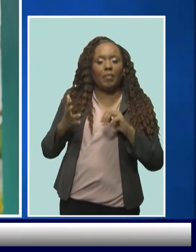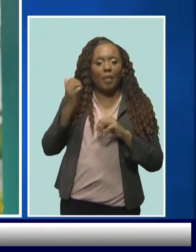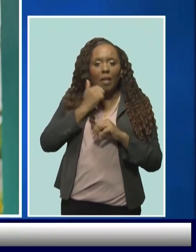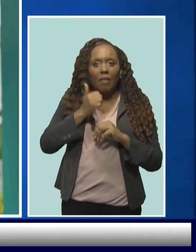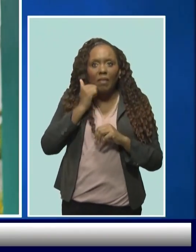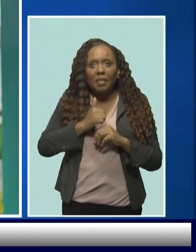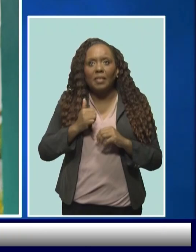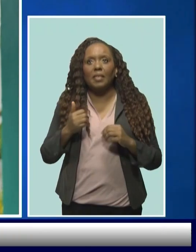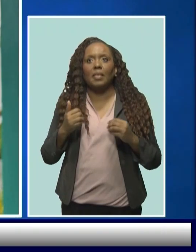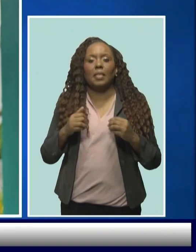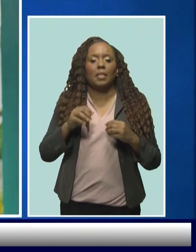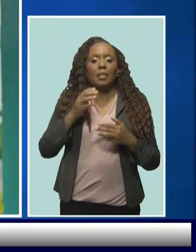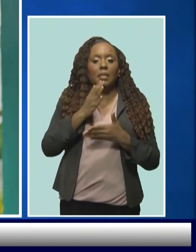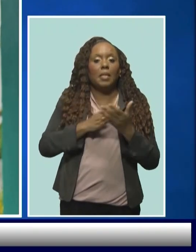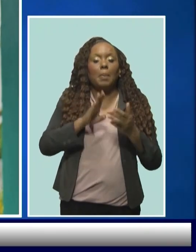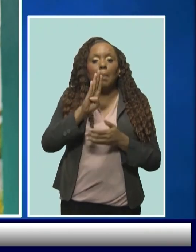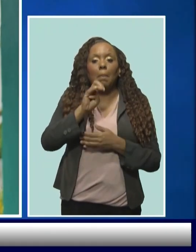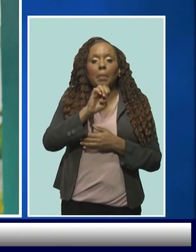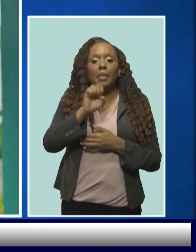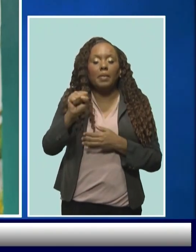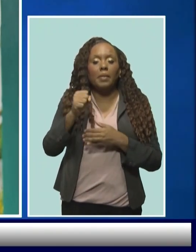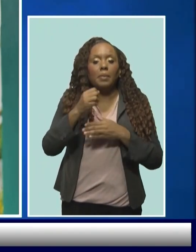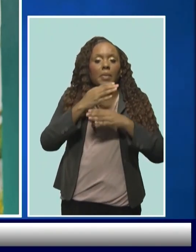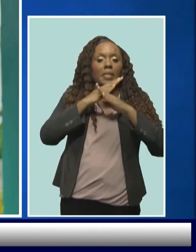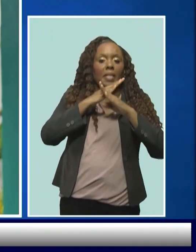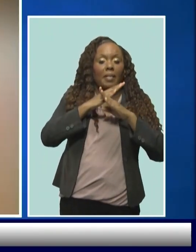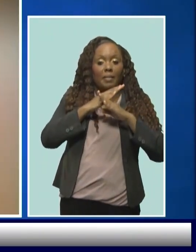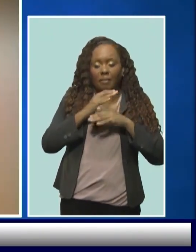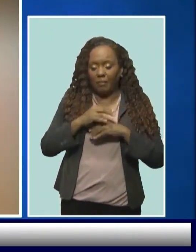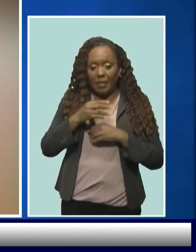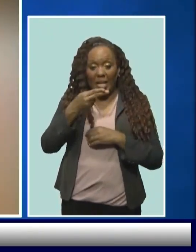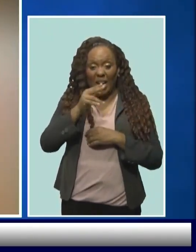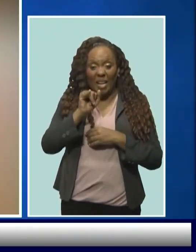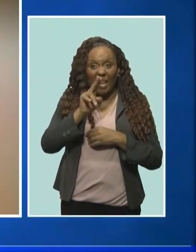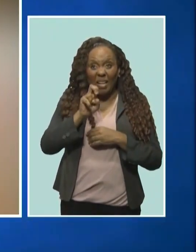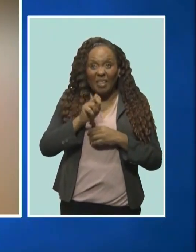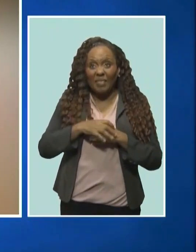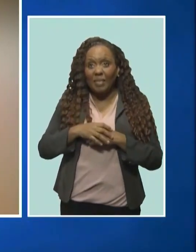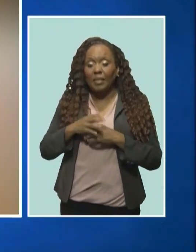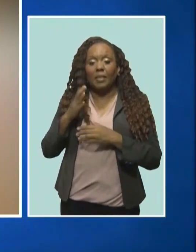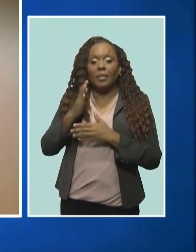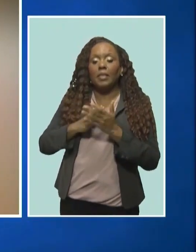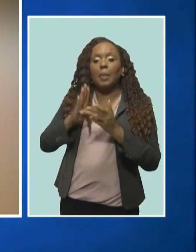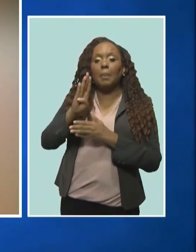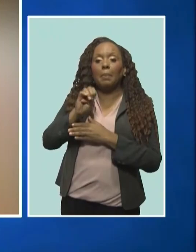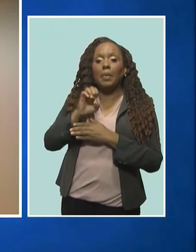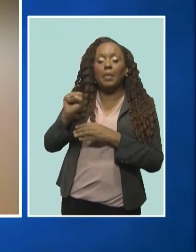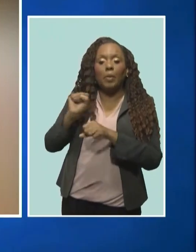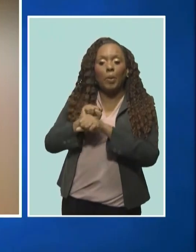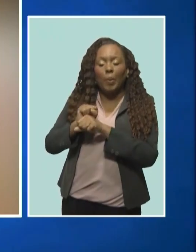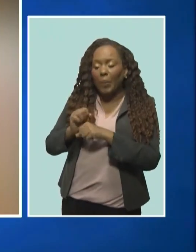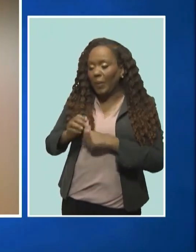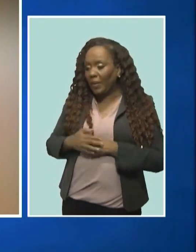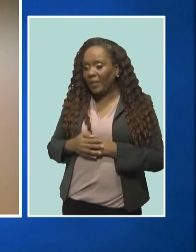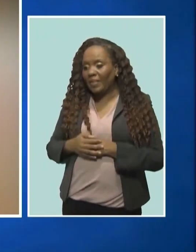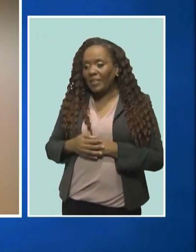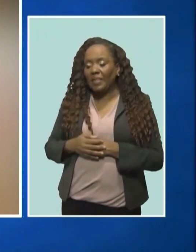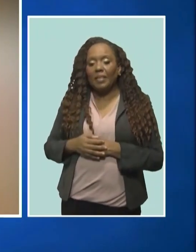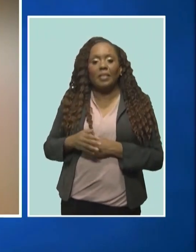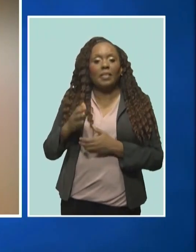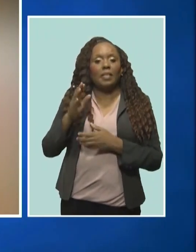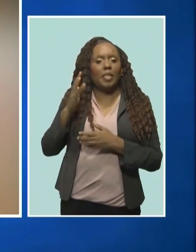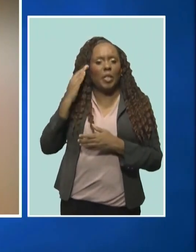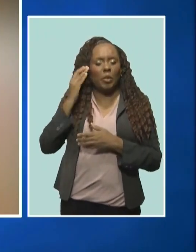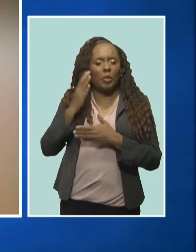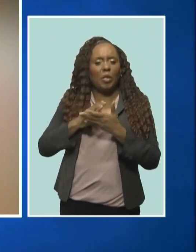got the bees that is protect the hive, the sanitation bees, which is make sure the hive is clean, the worker bees, which is go and pollinate the flowers,